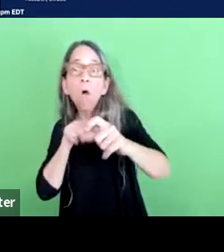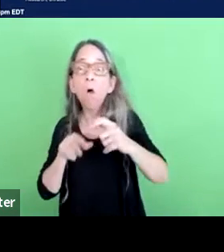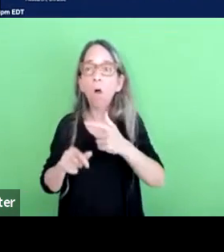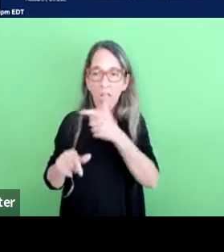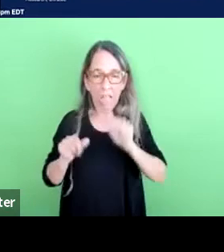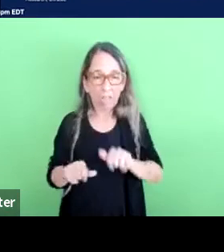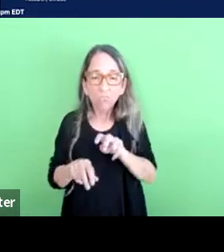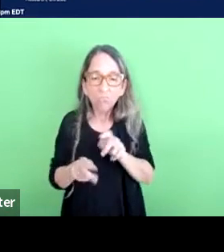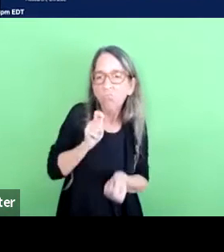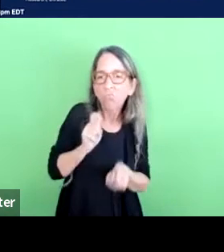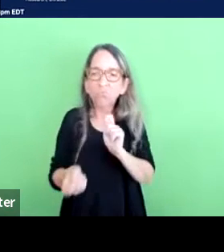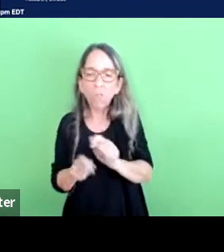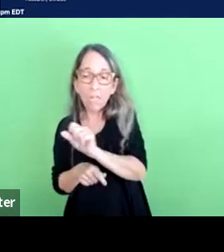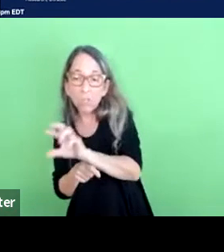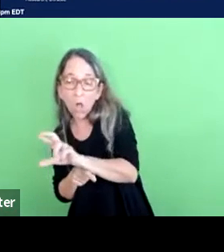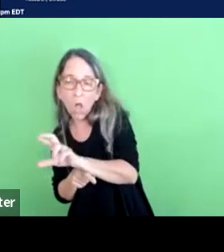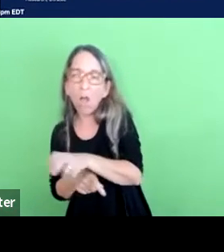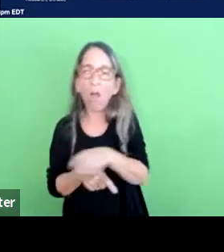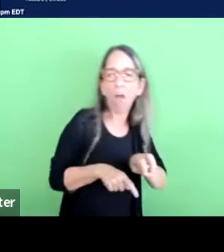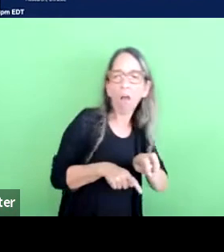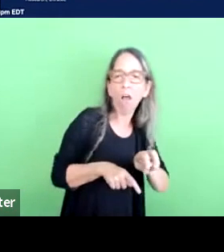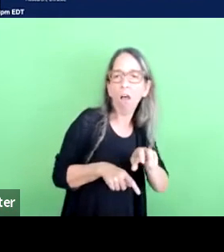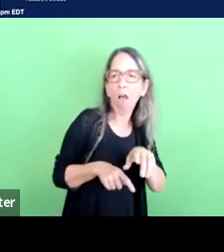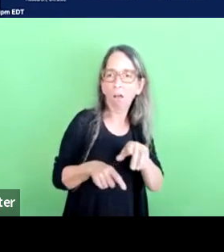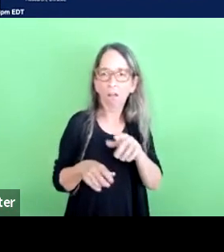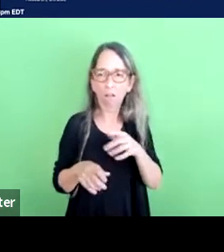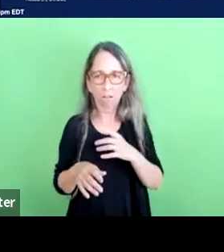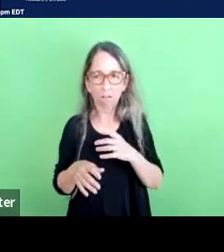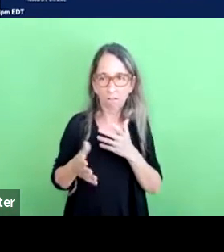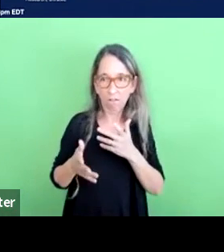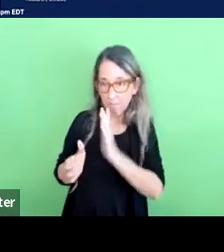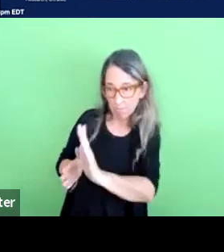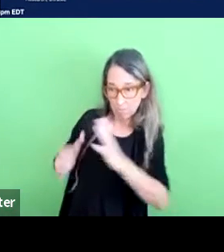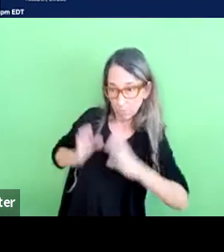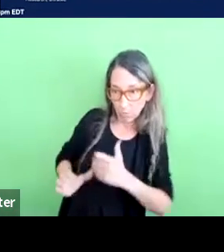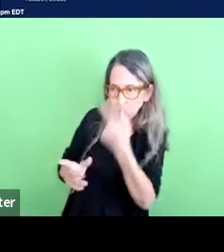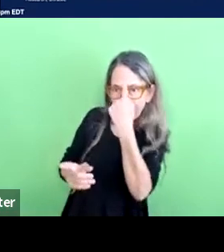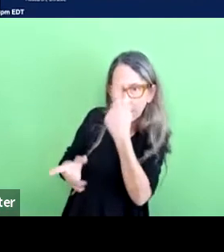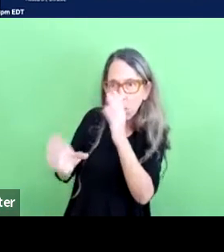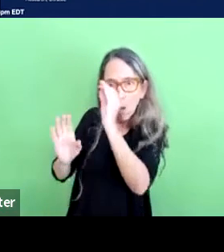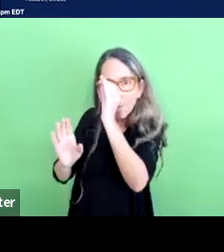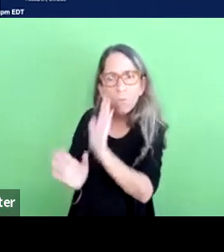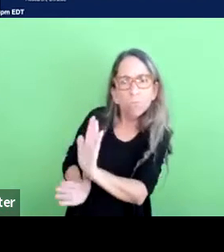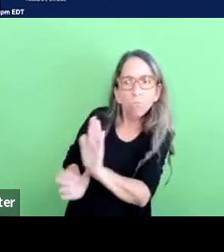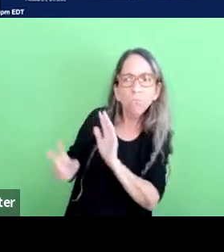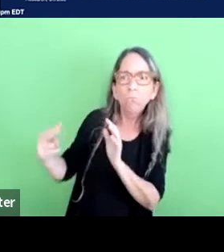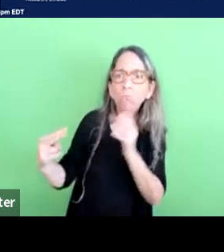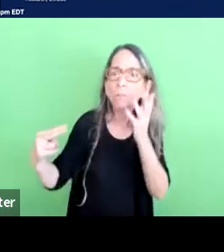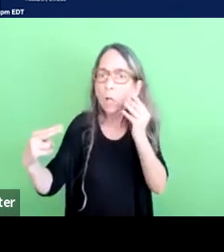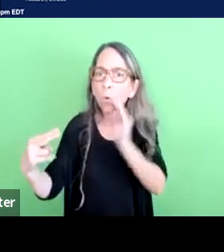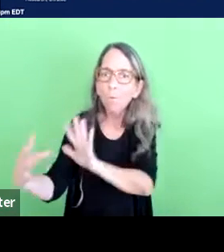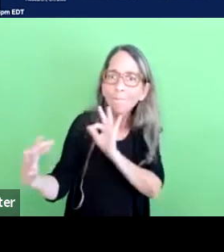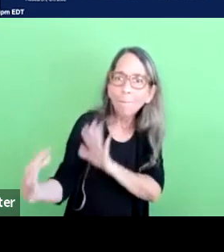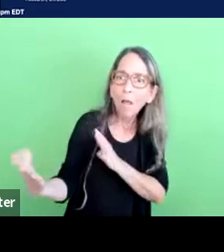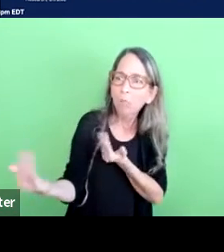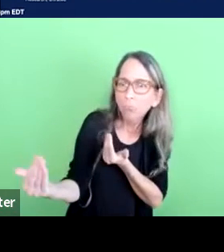with users about this technology and get to see their feedback and what their experiences